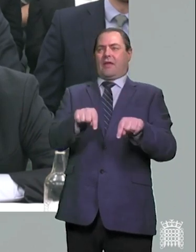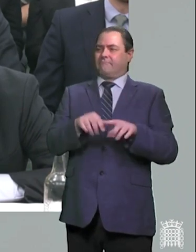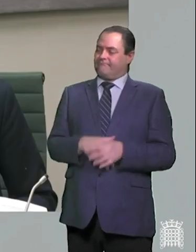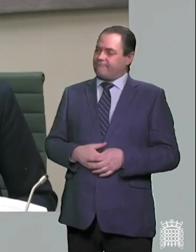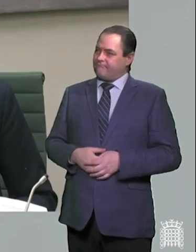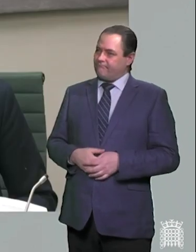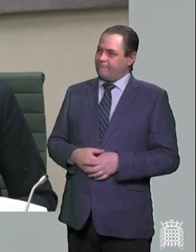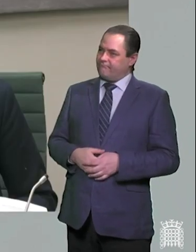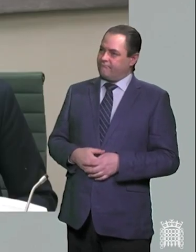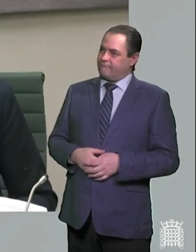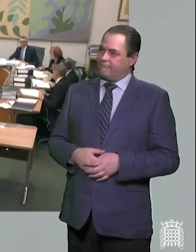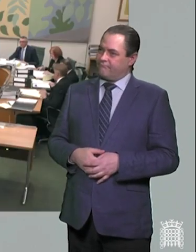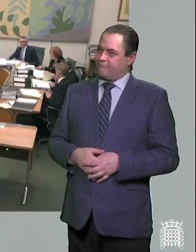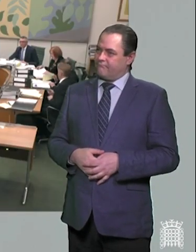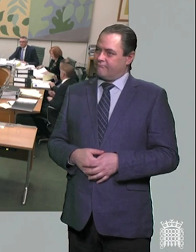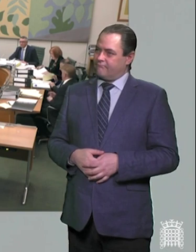Mr. Johnston.